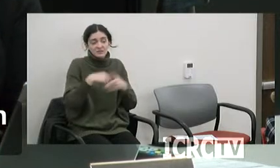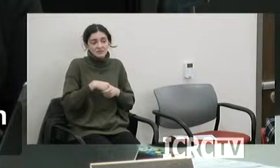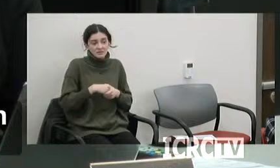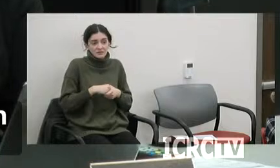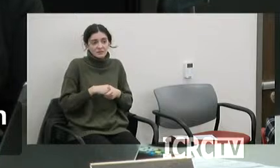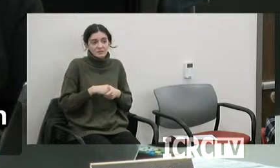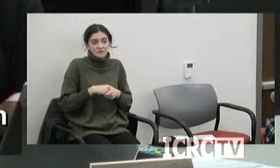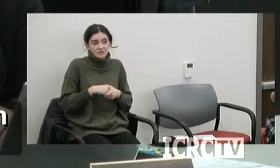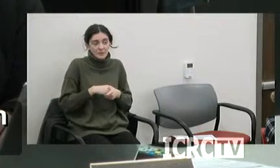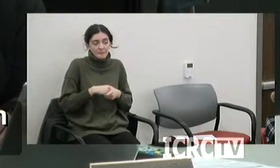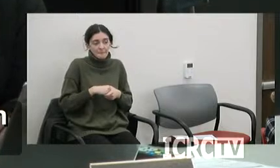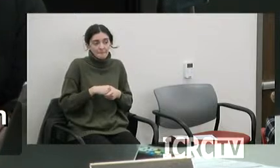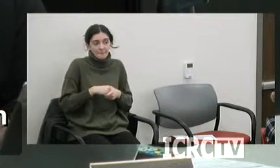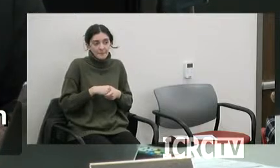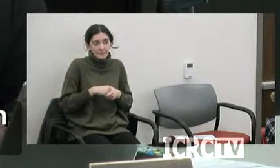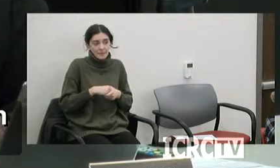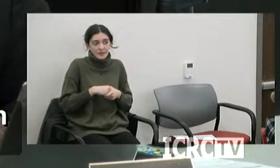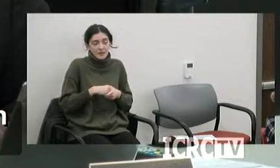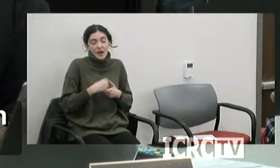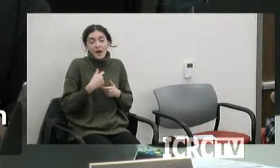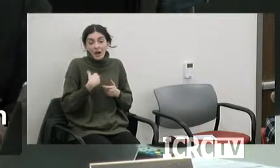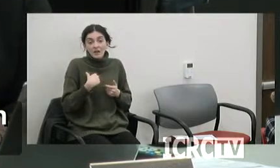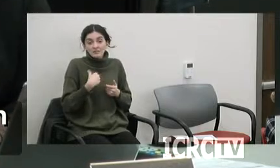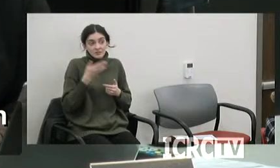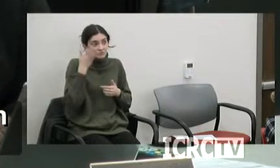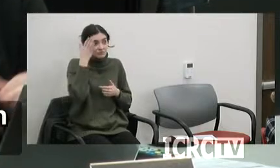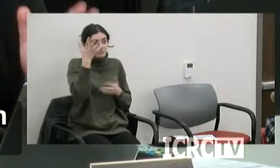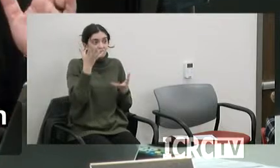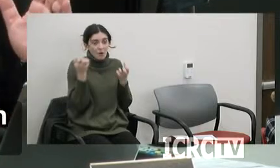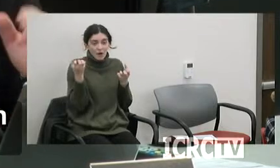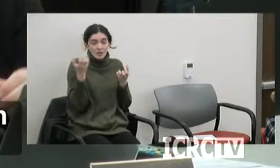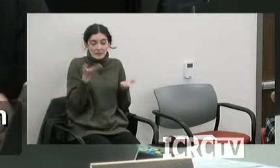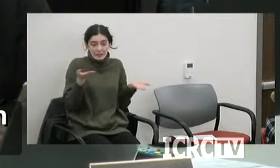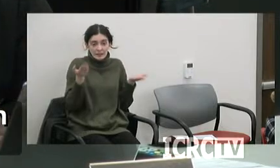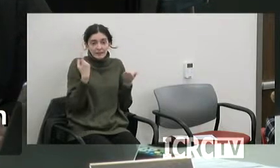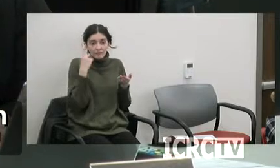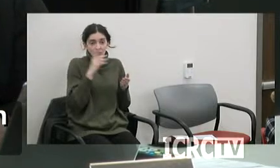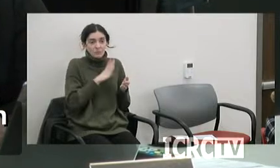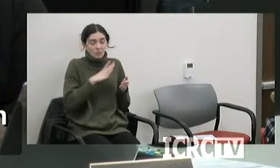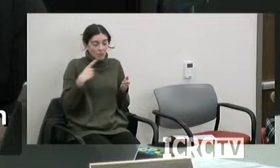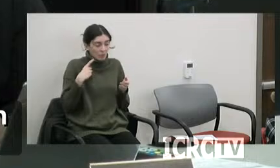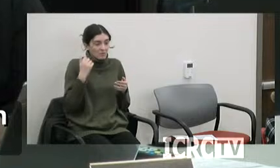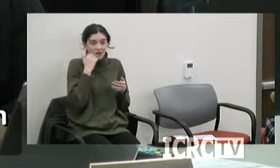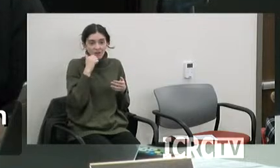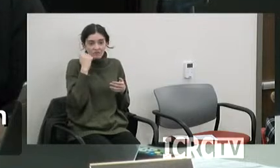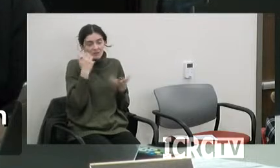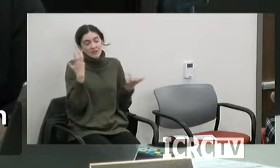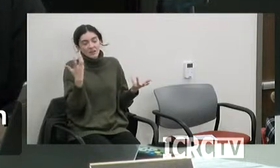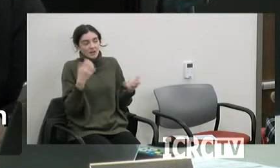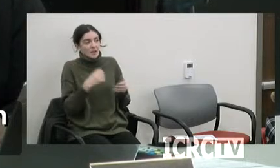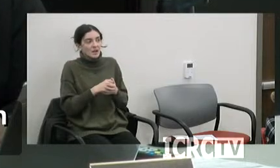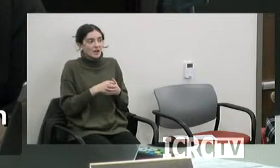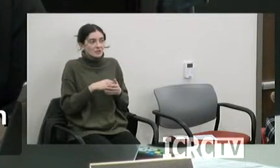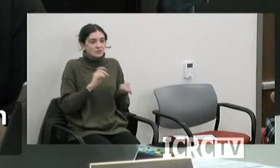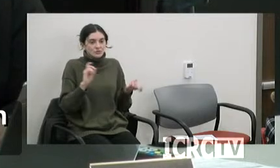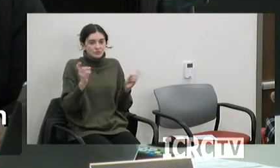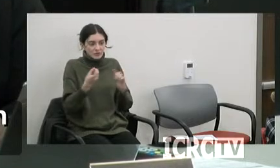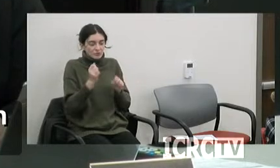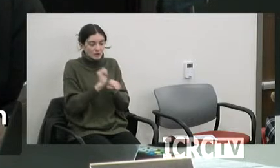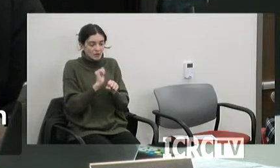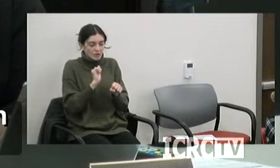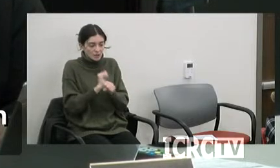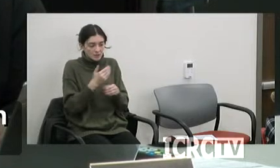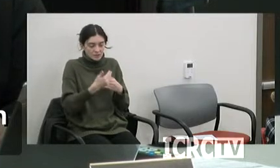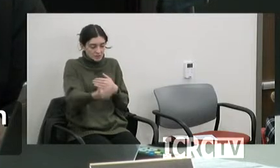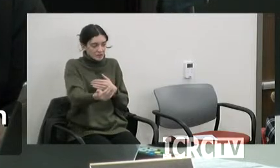You know, I do plan to make myself available to the board during my, you know, day-to-day work, obviously, as we transition and after,